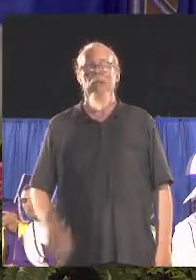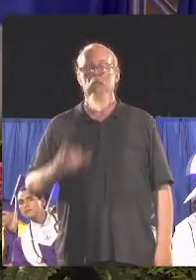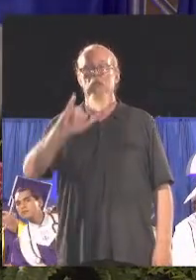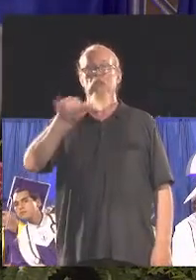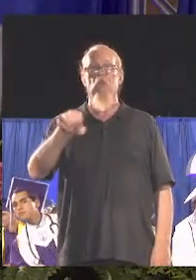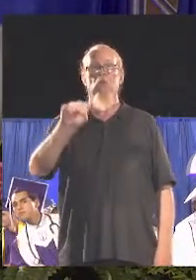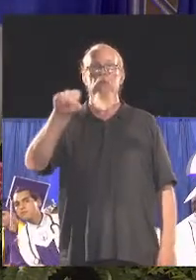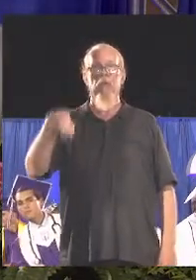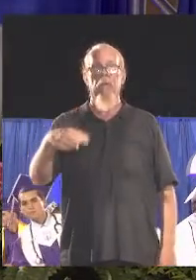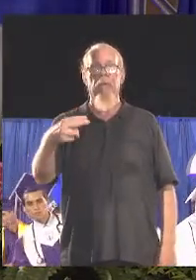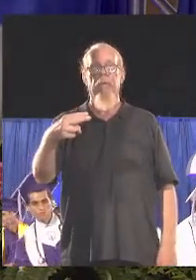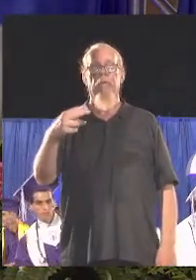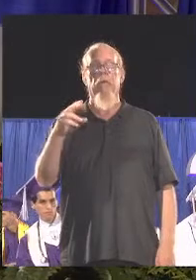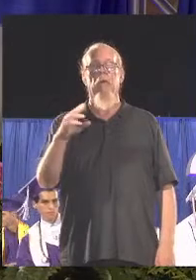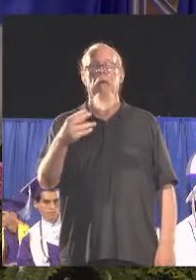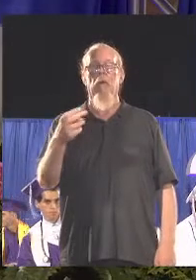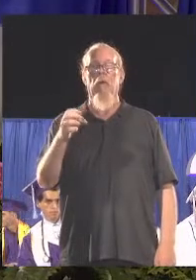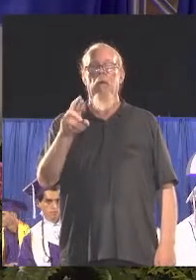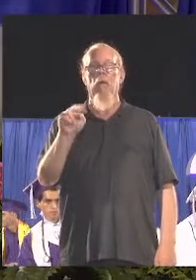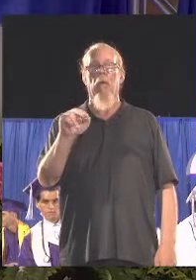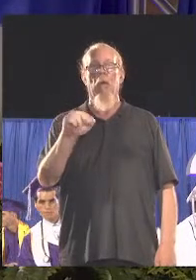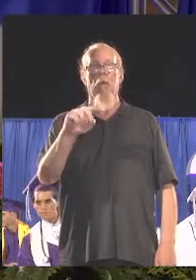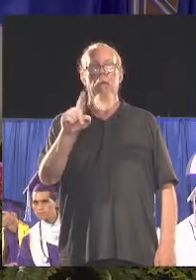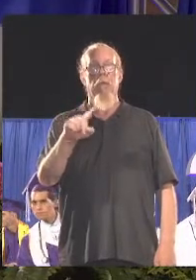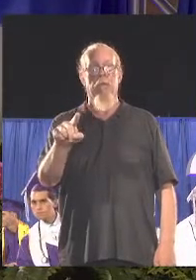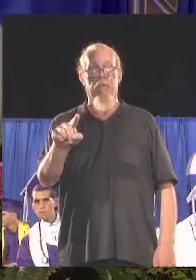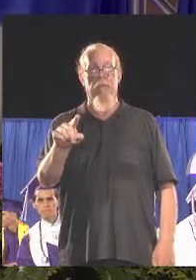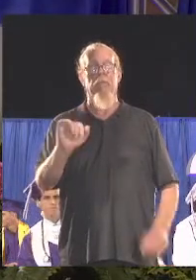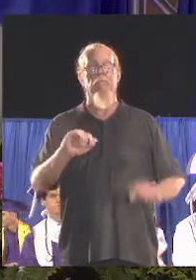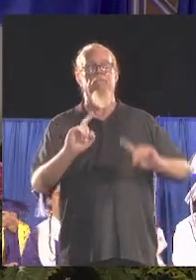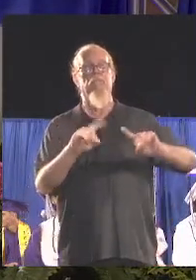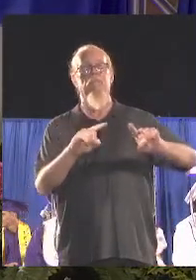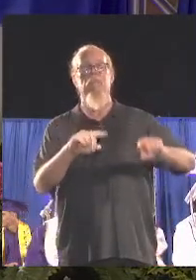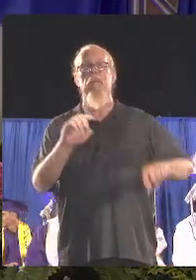Joseph D. Hernandez, San Antonio College.